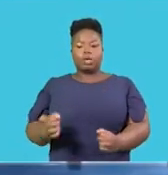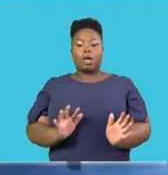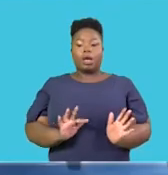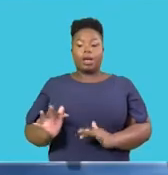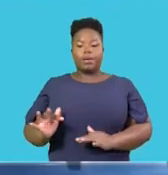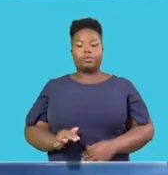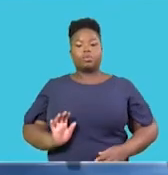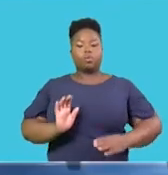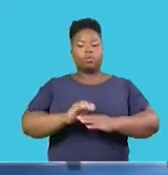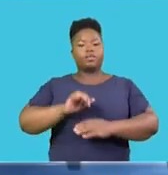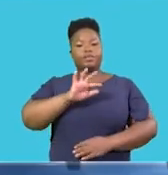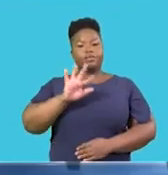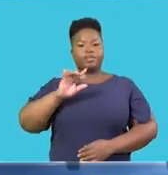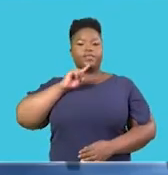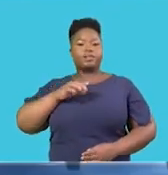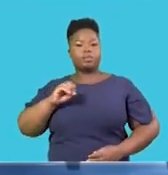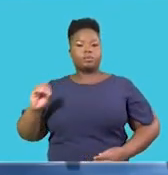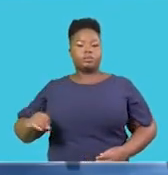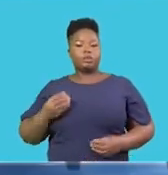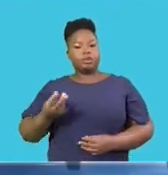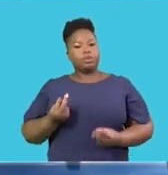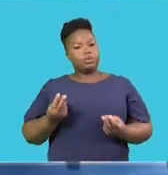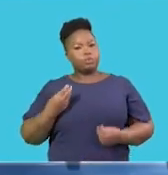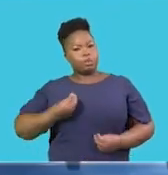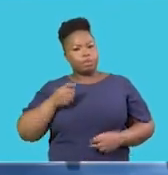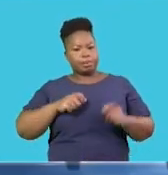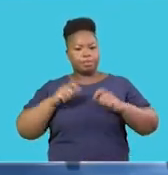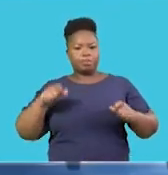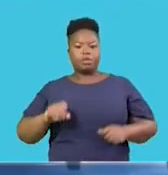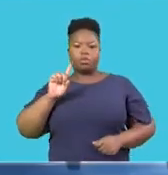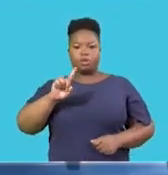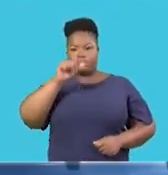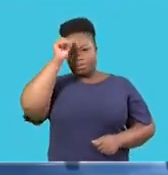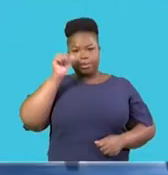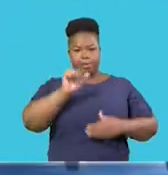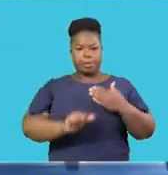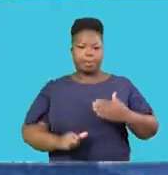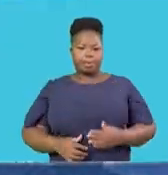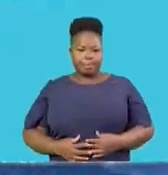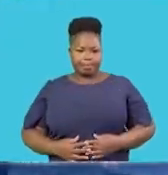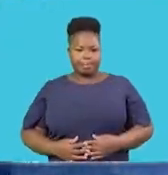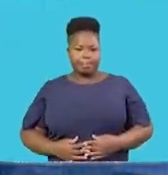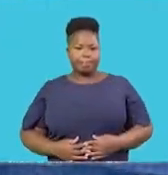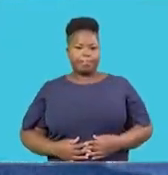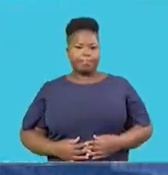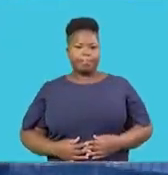than 55,000 new young people on the 1st of April.